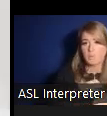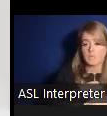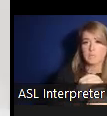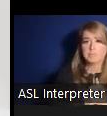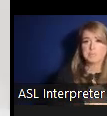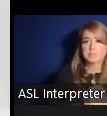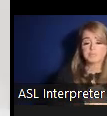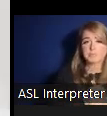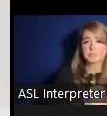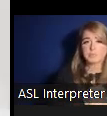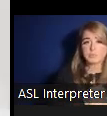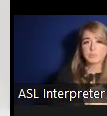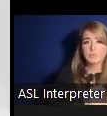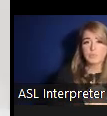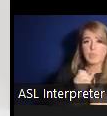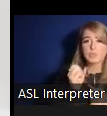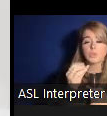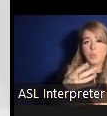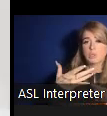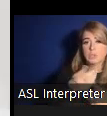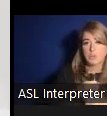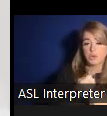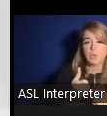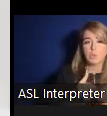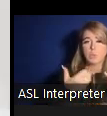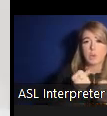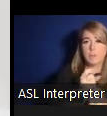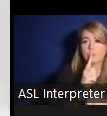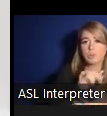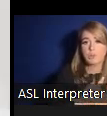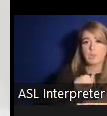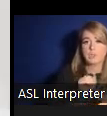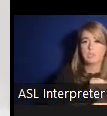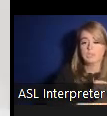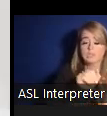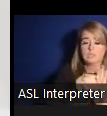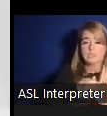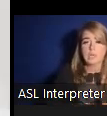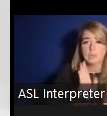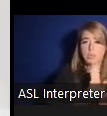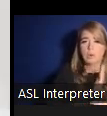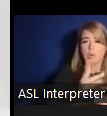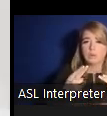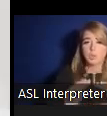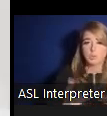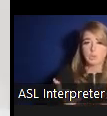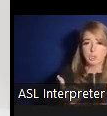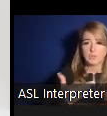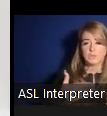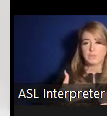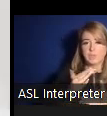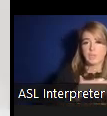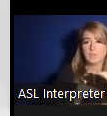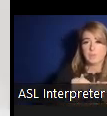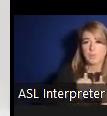So in summary, want to make sure the State Board of Human Services feels comfortable with our approach.